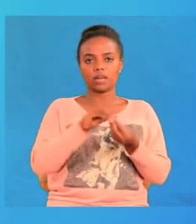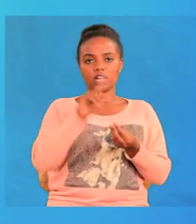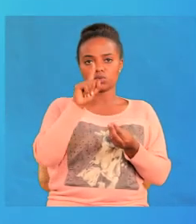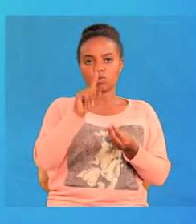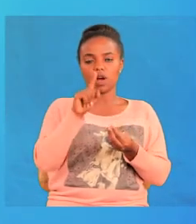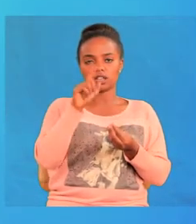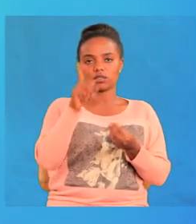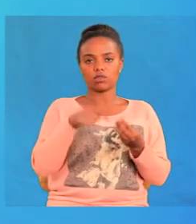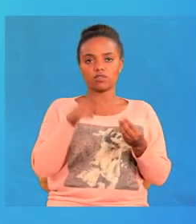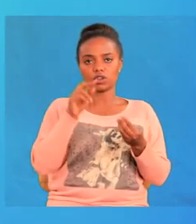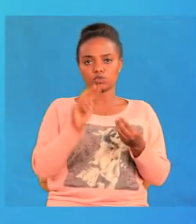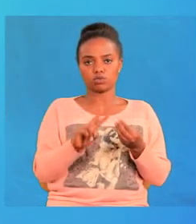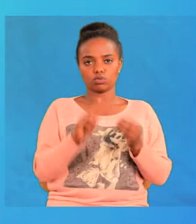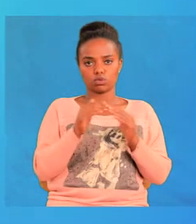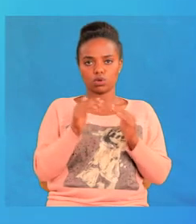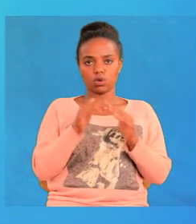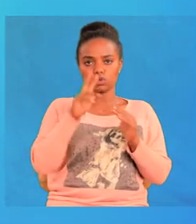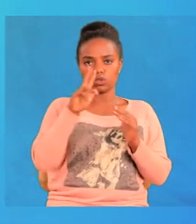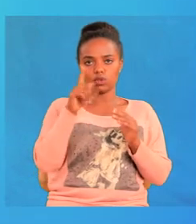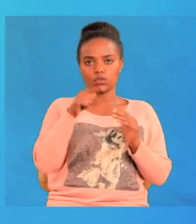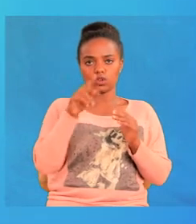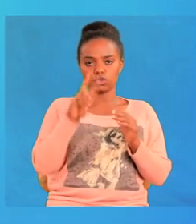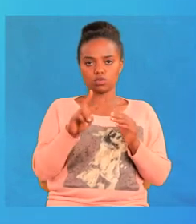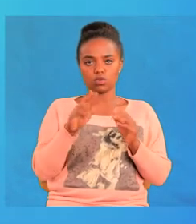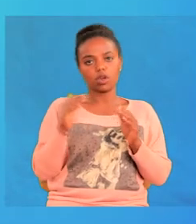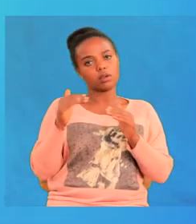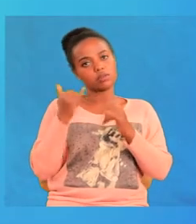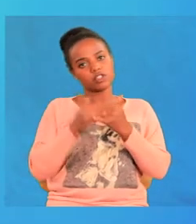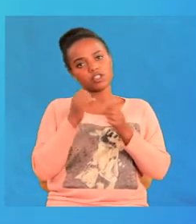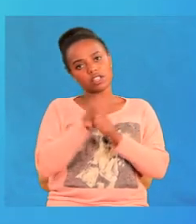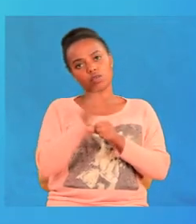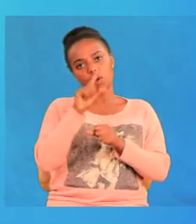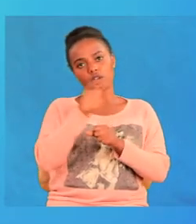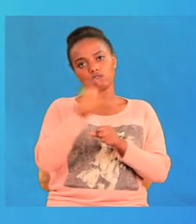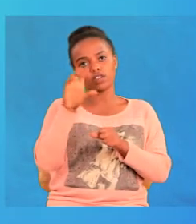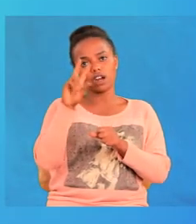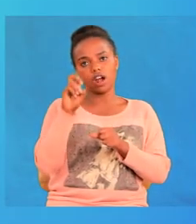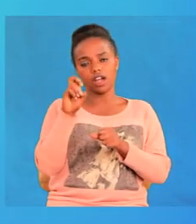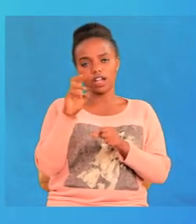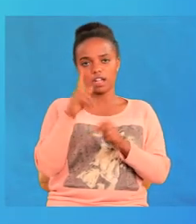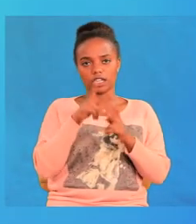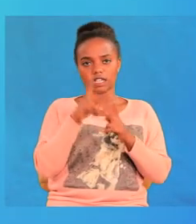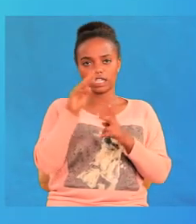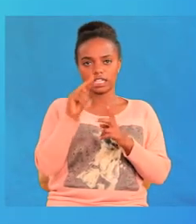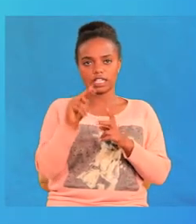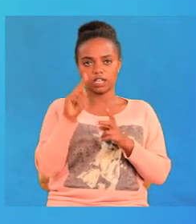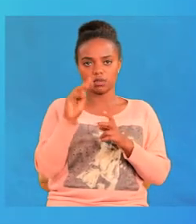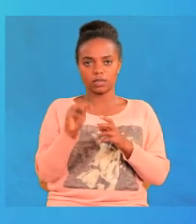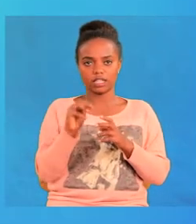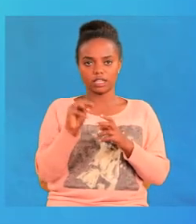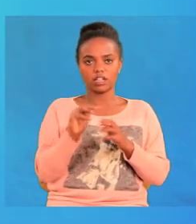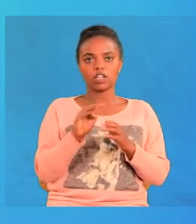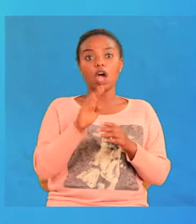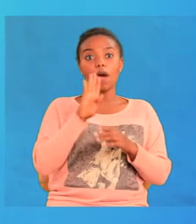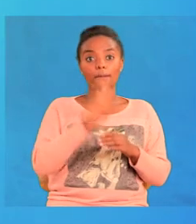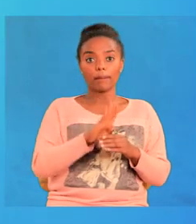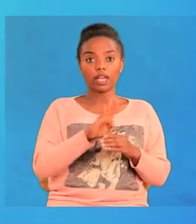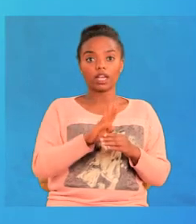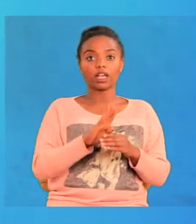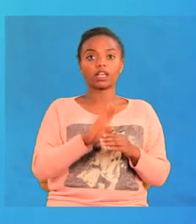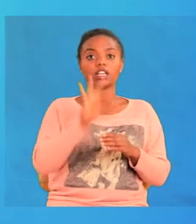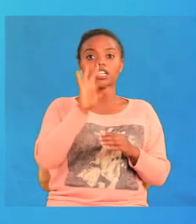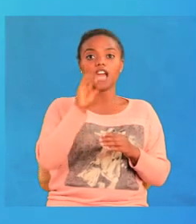120 kilometers. And B travels distance of, its speed is 90 kilometers per